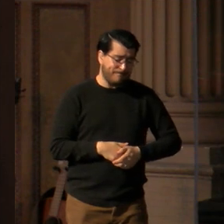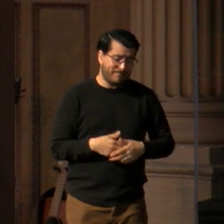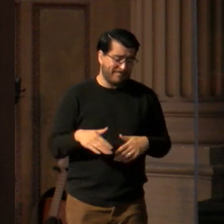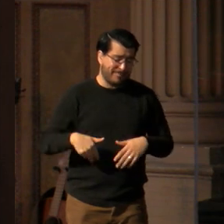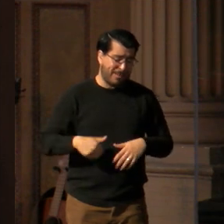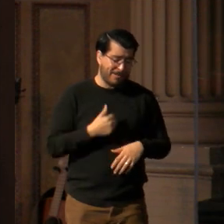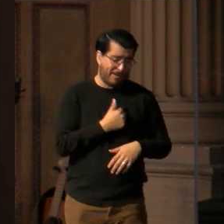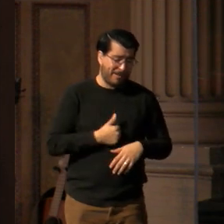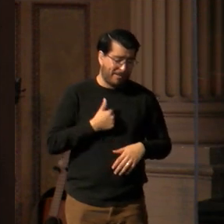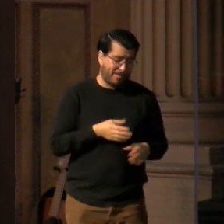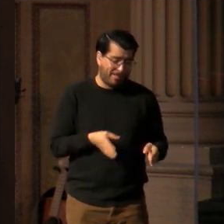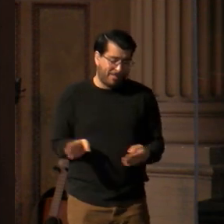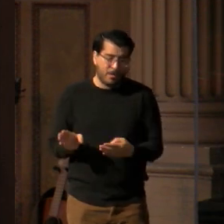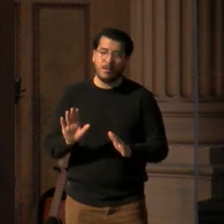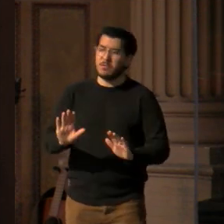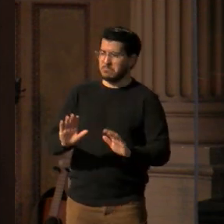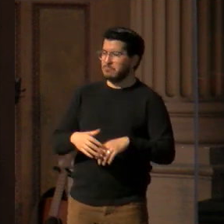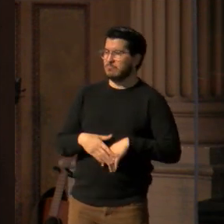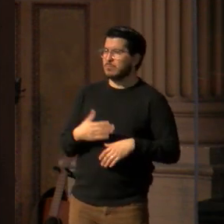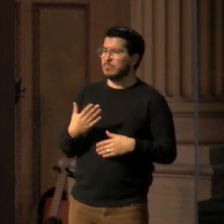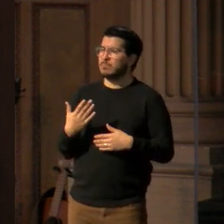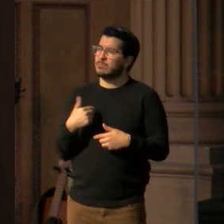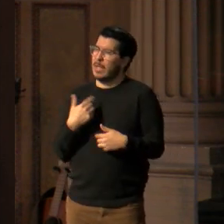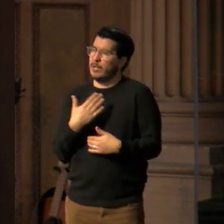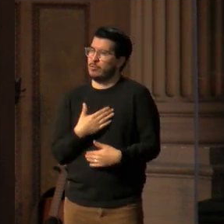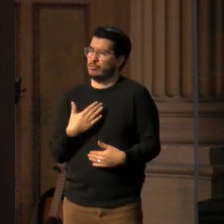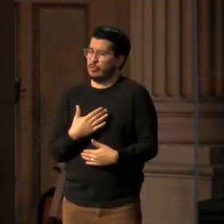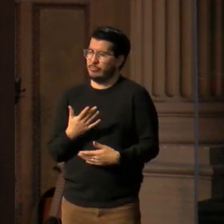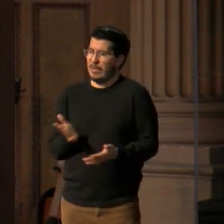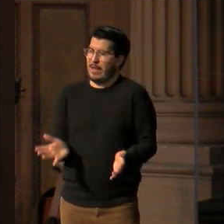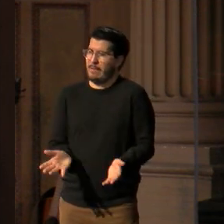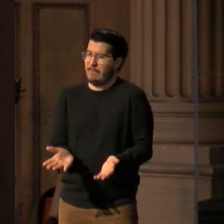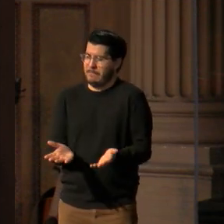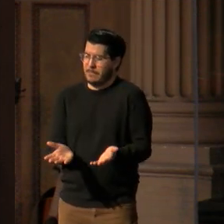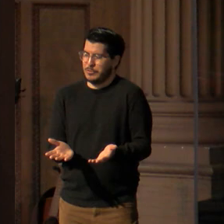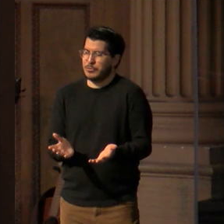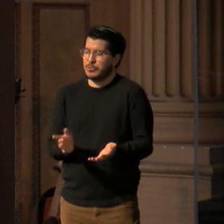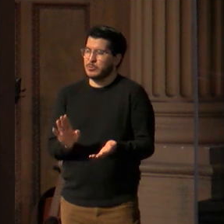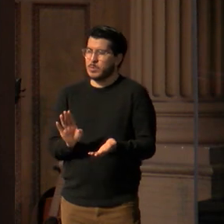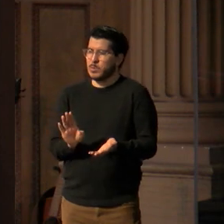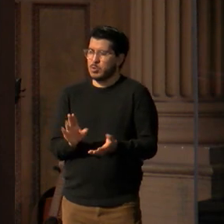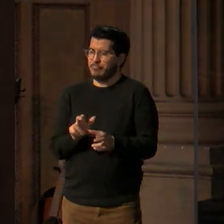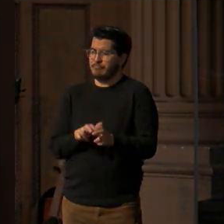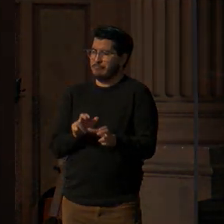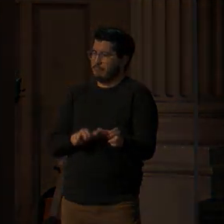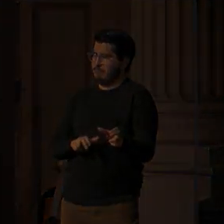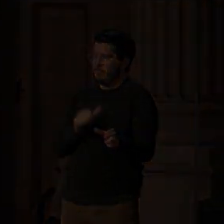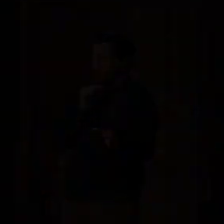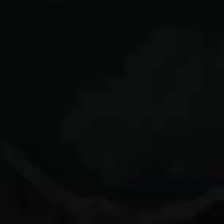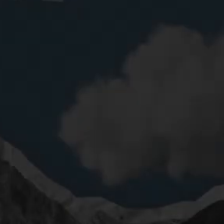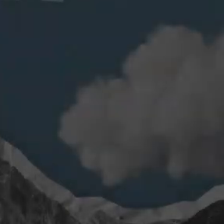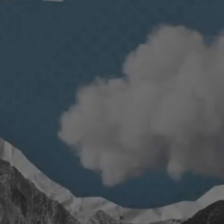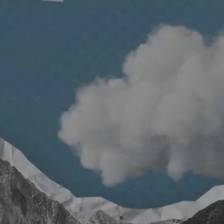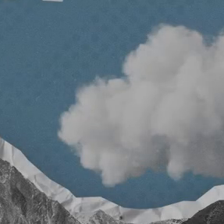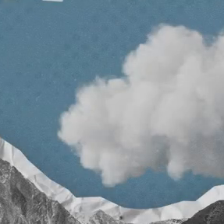we would encourage you not to take the Lord's supper and bring condemnation on yourself. We would encourage you to sit this out if that's where you are now.